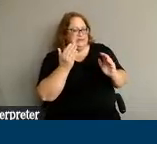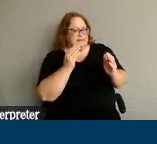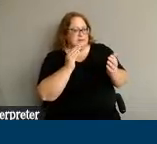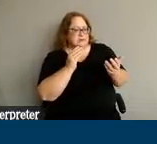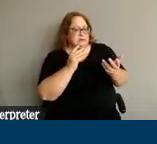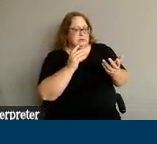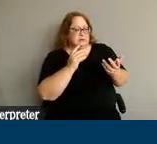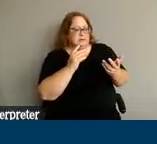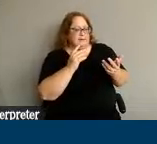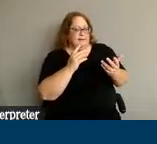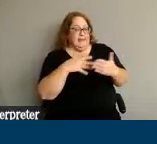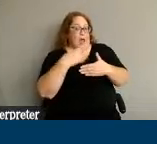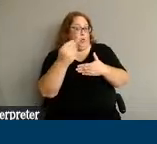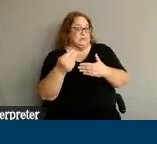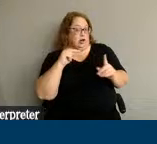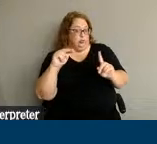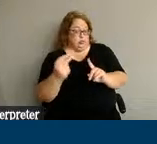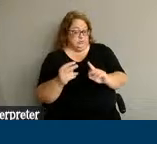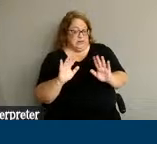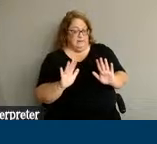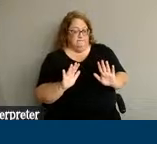from the outsider perspective,